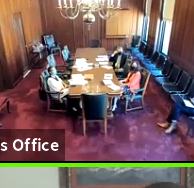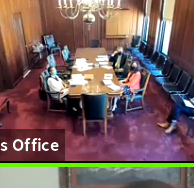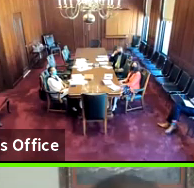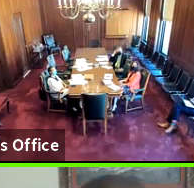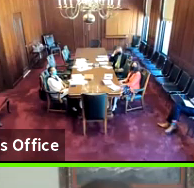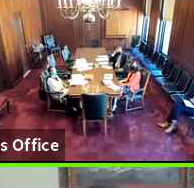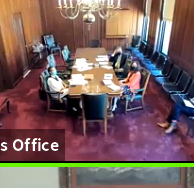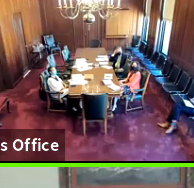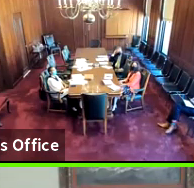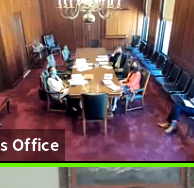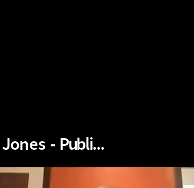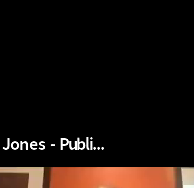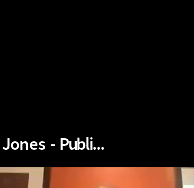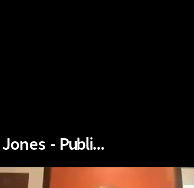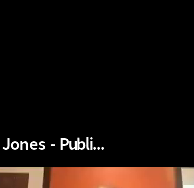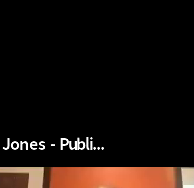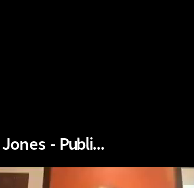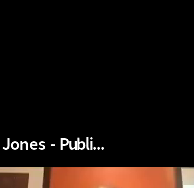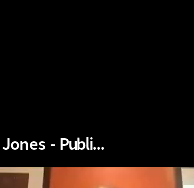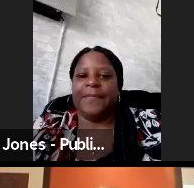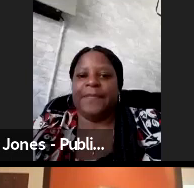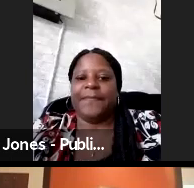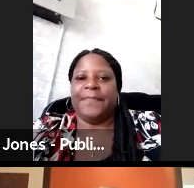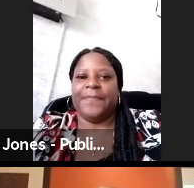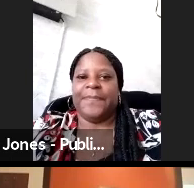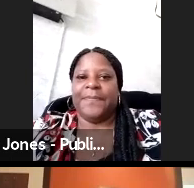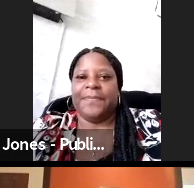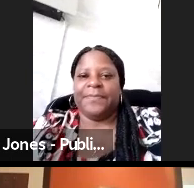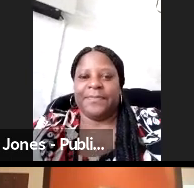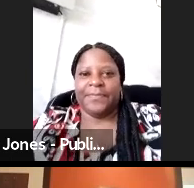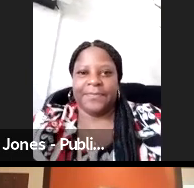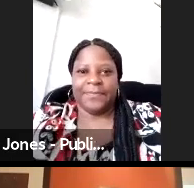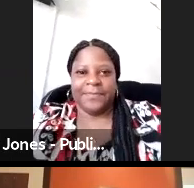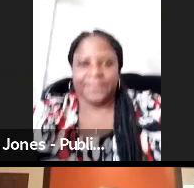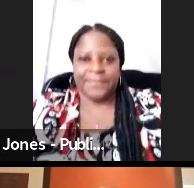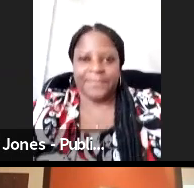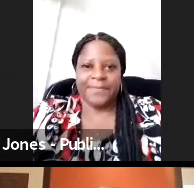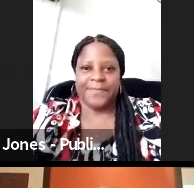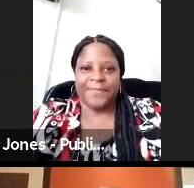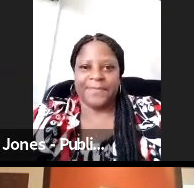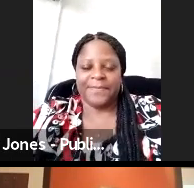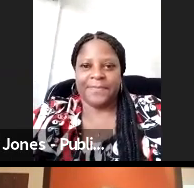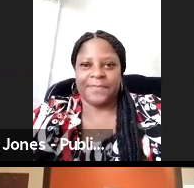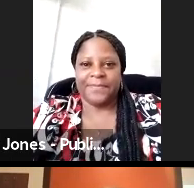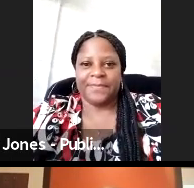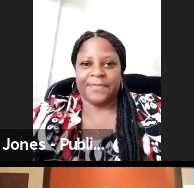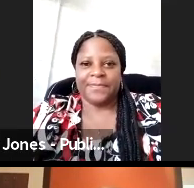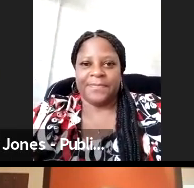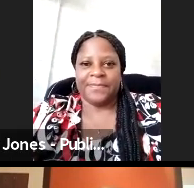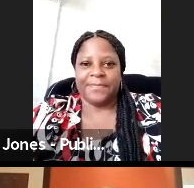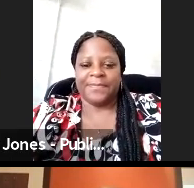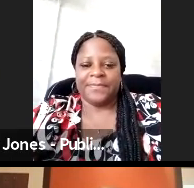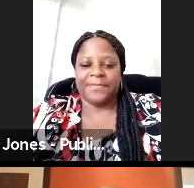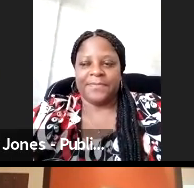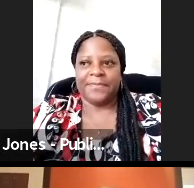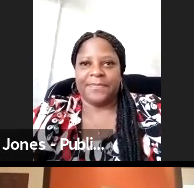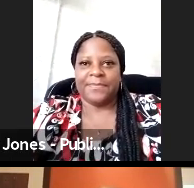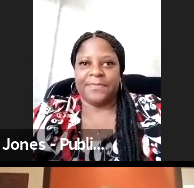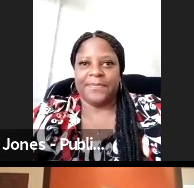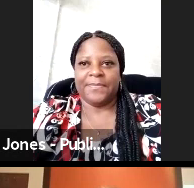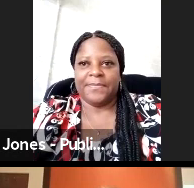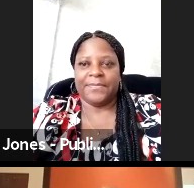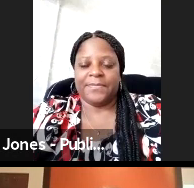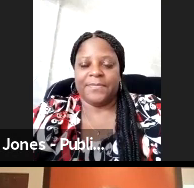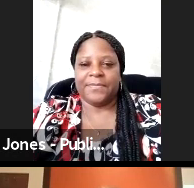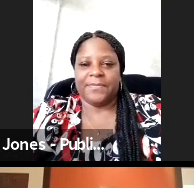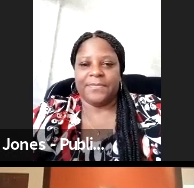them additional time. Any participant may leave with written comments by sending them to